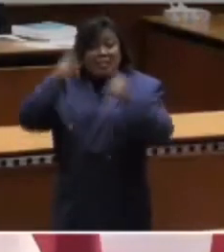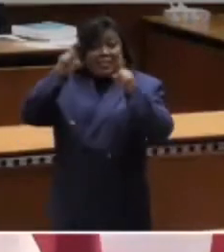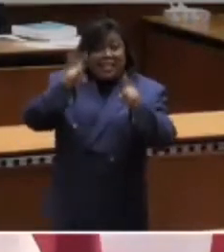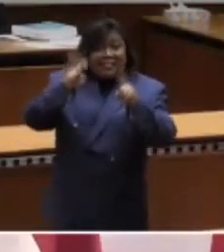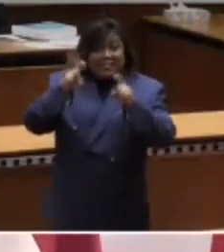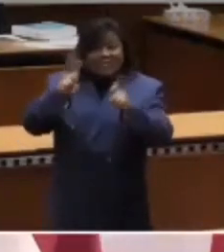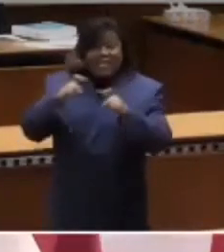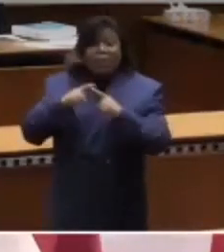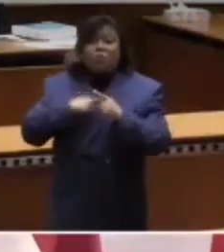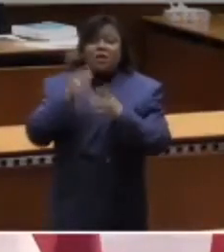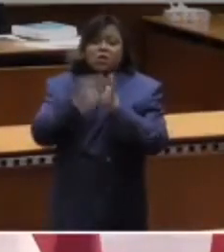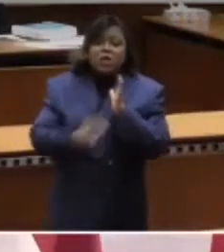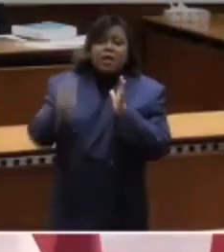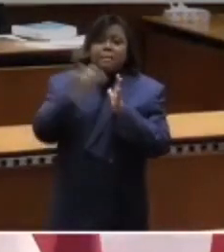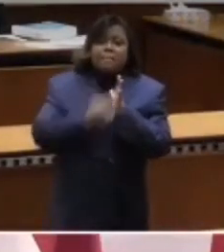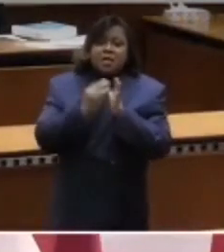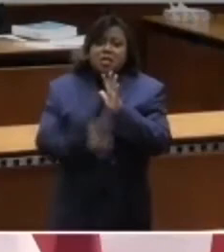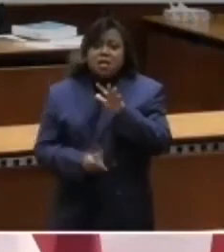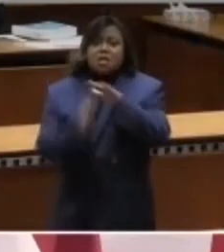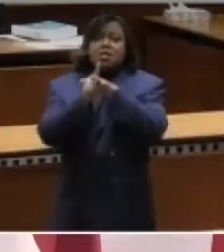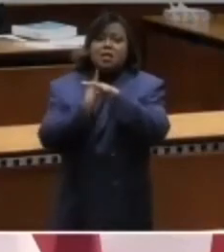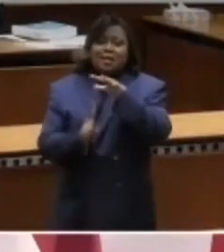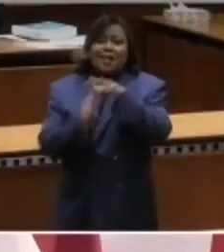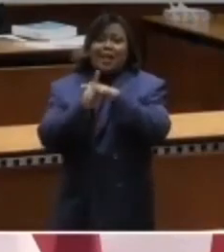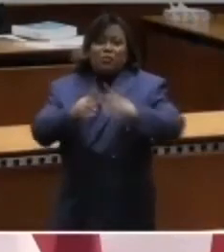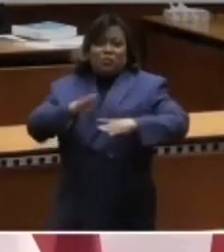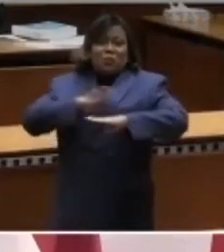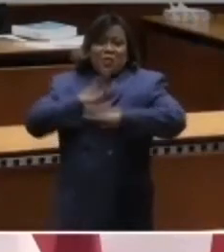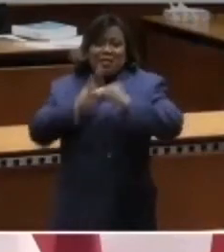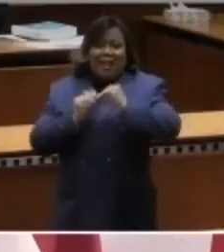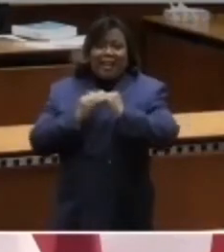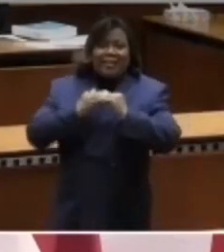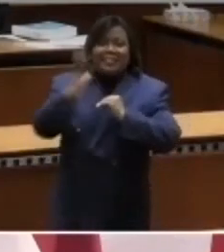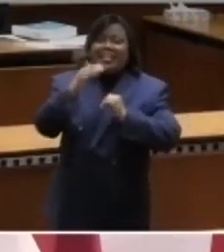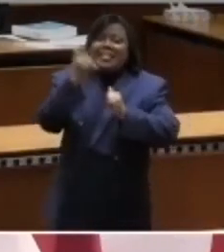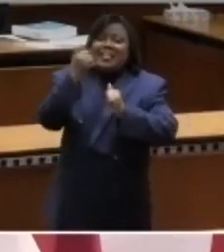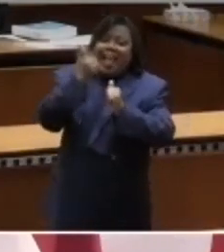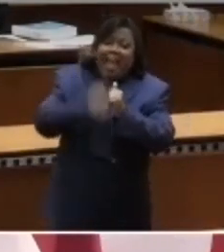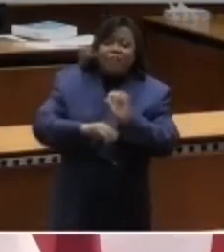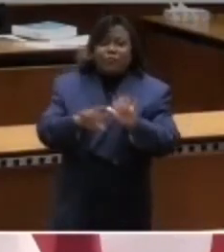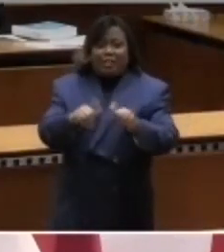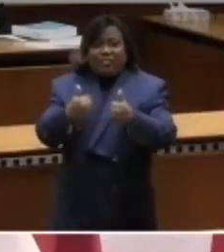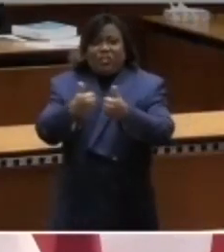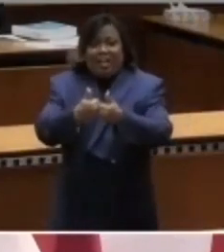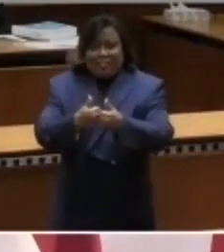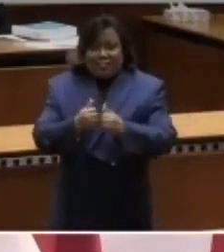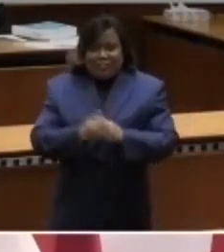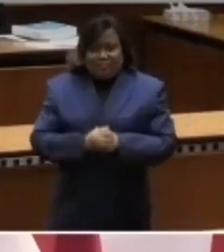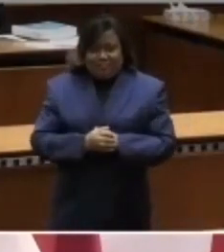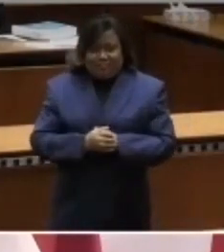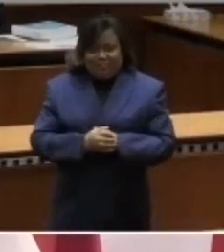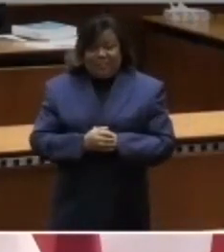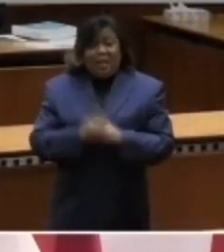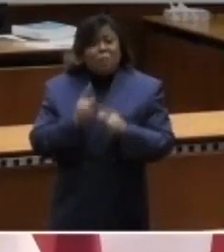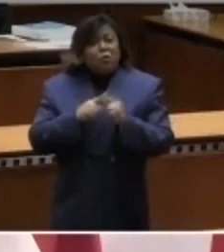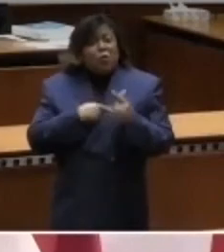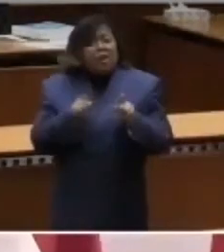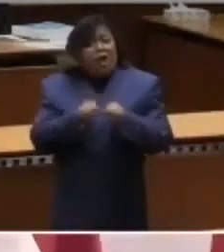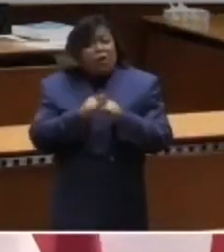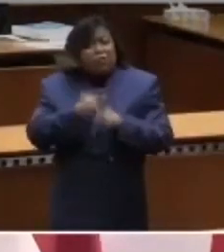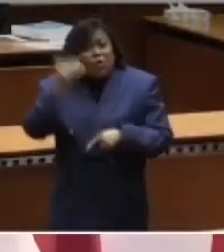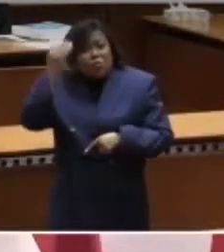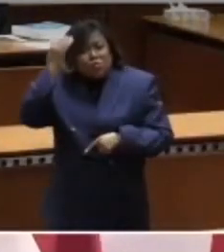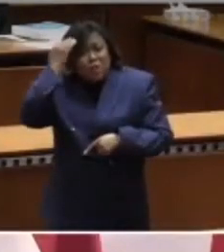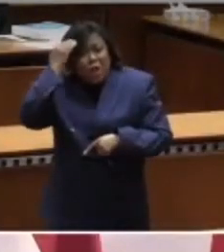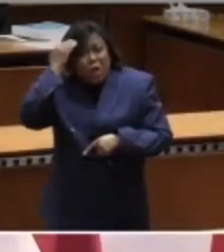tested and we have repeatedly risen to meet and exceed every challenge. But what I also